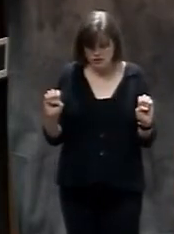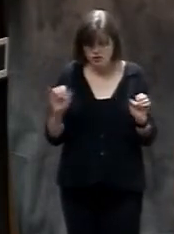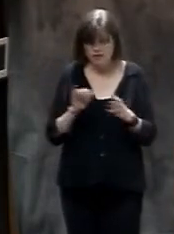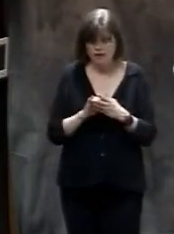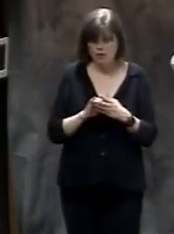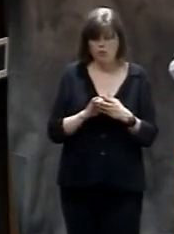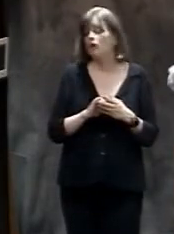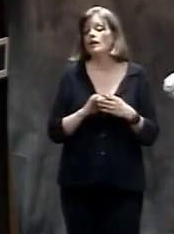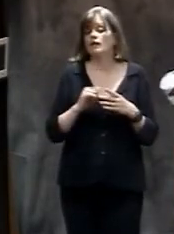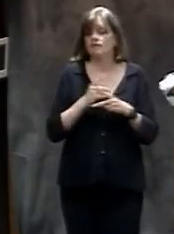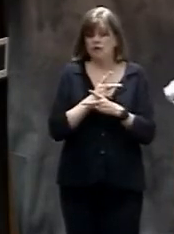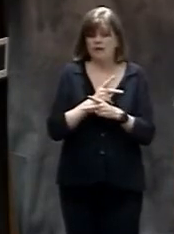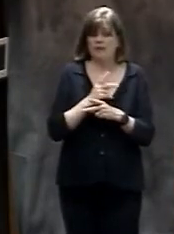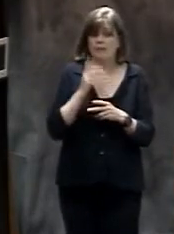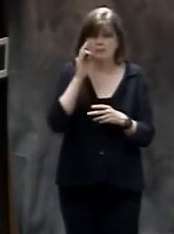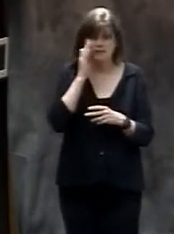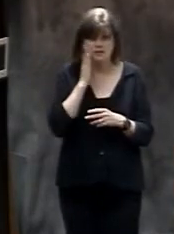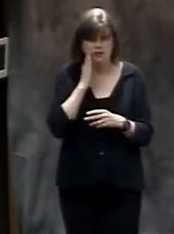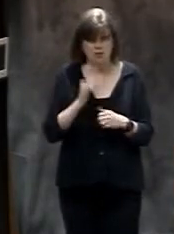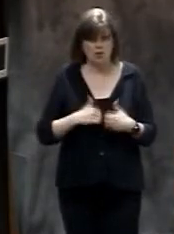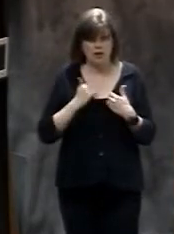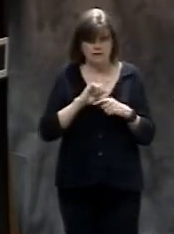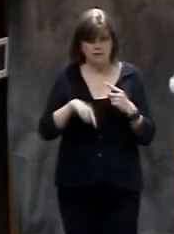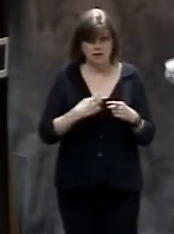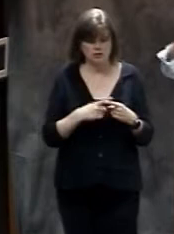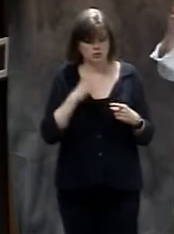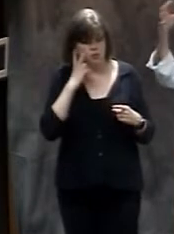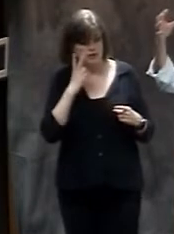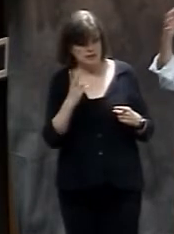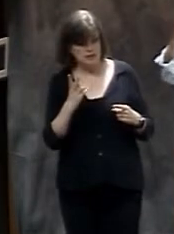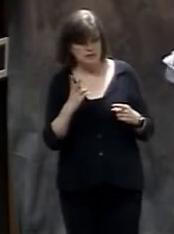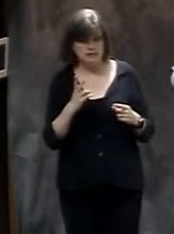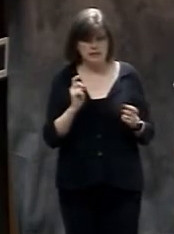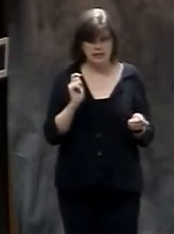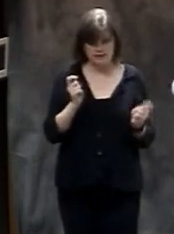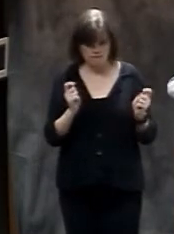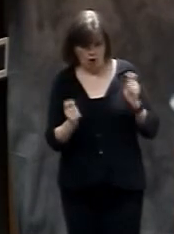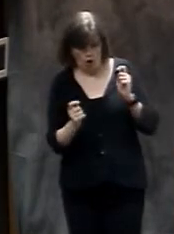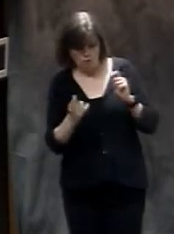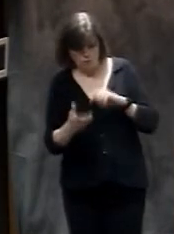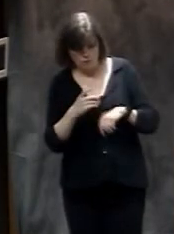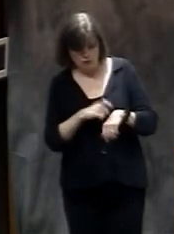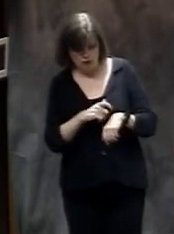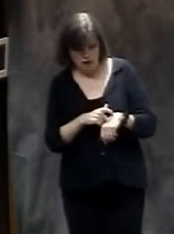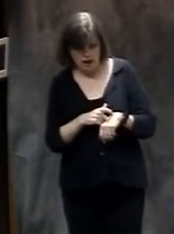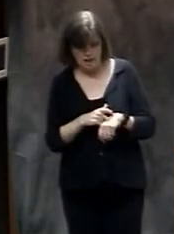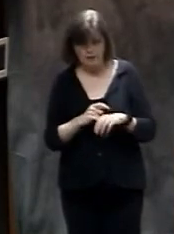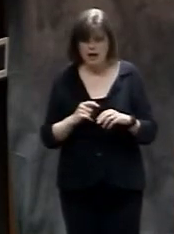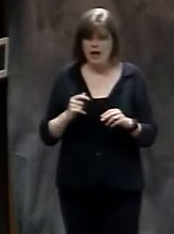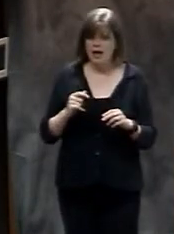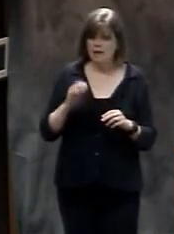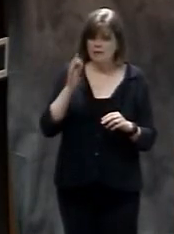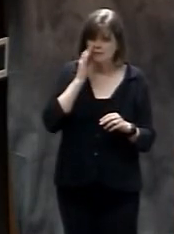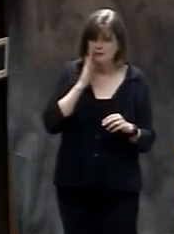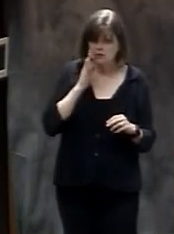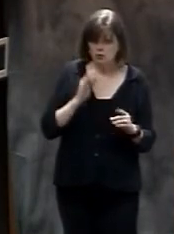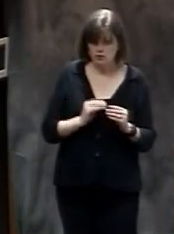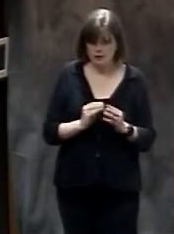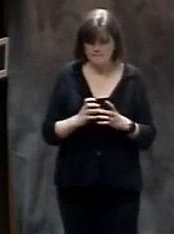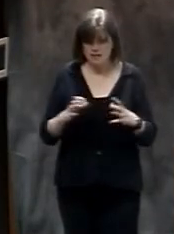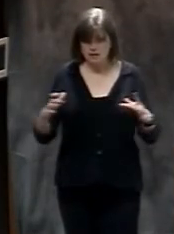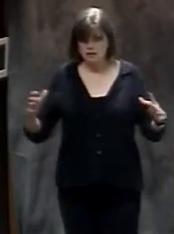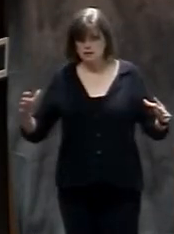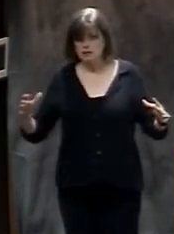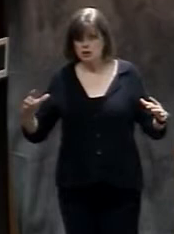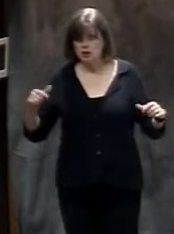can watch the life cycle evolve through time and watch populations of mosquitoes build up and shrink back down when it gets cooler.